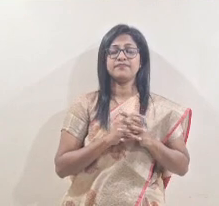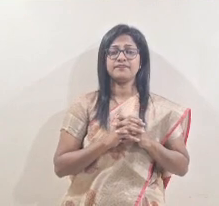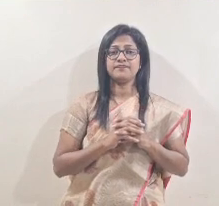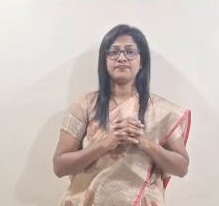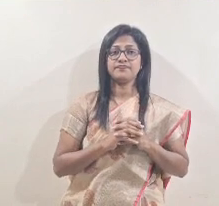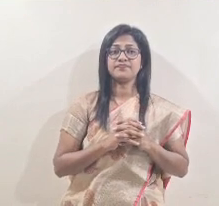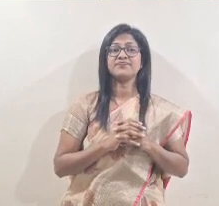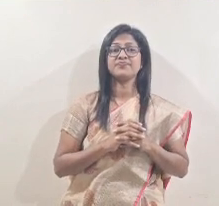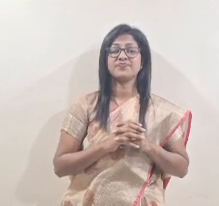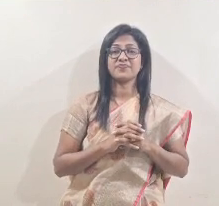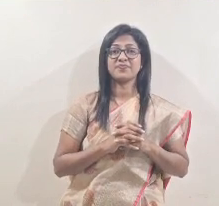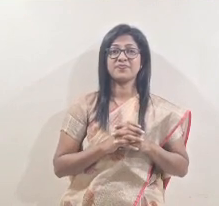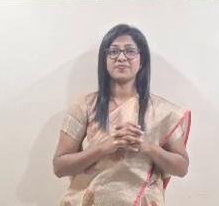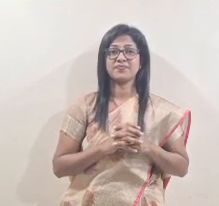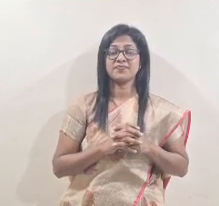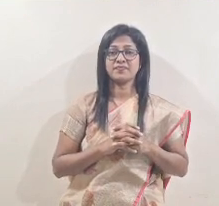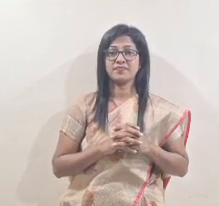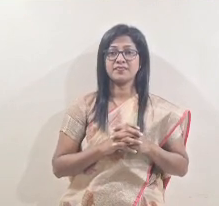basically this